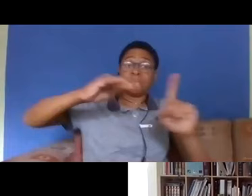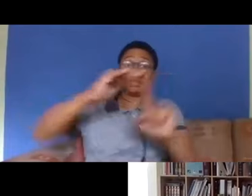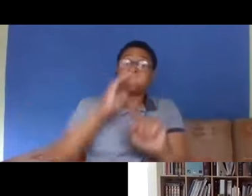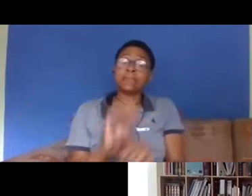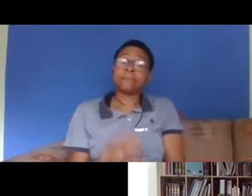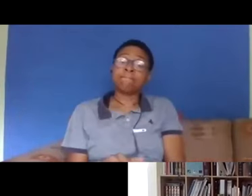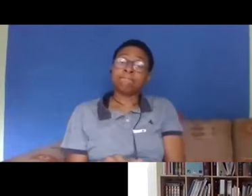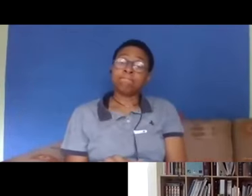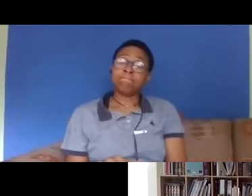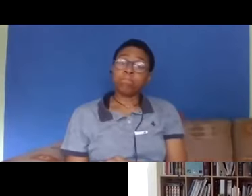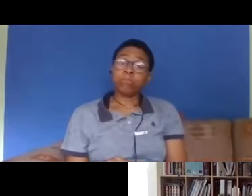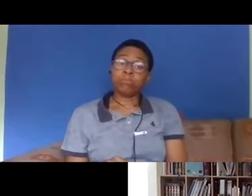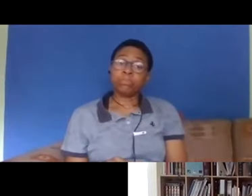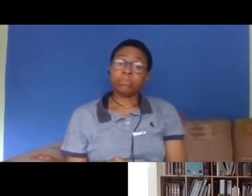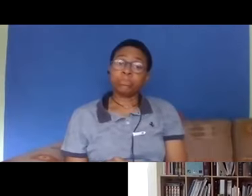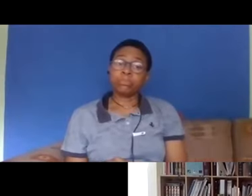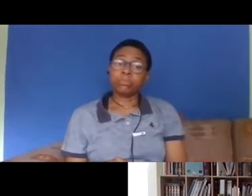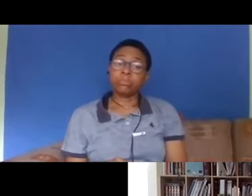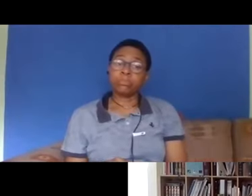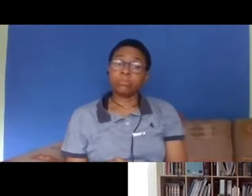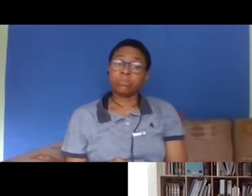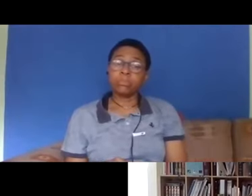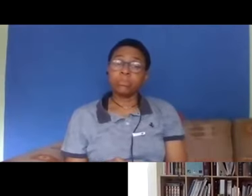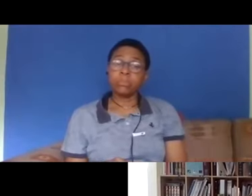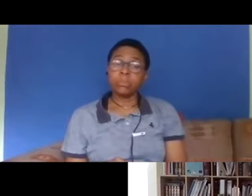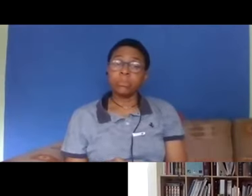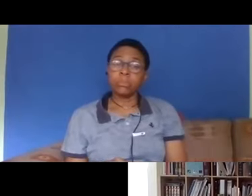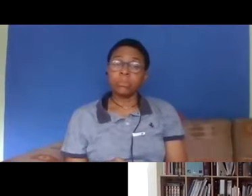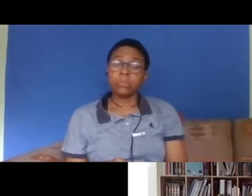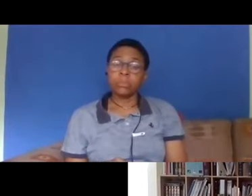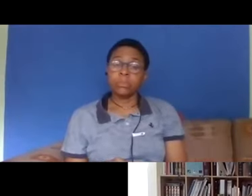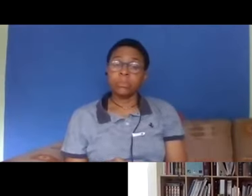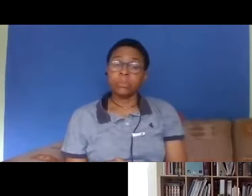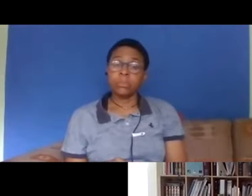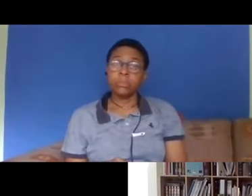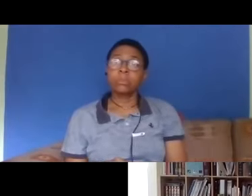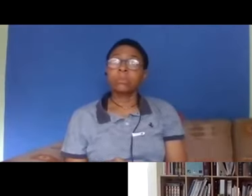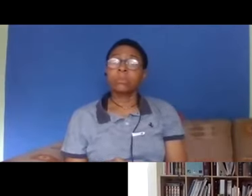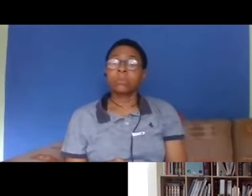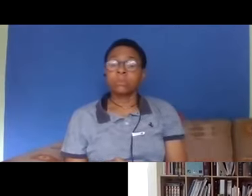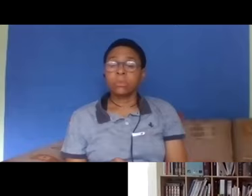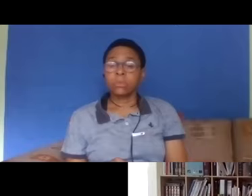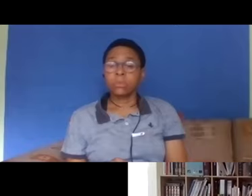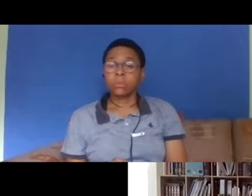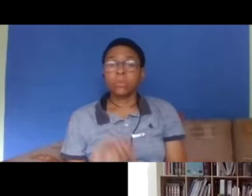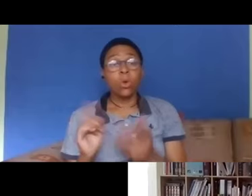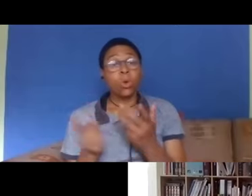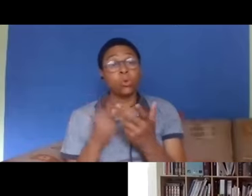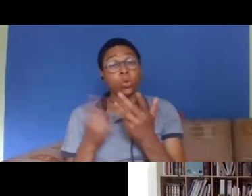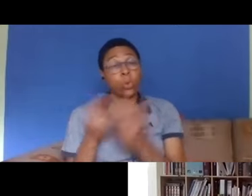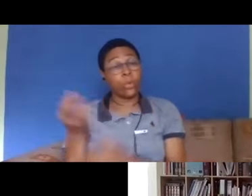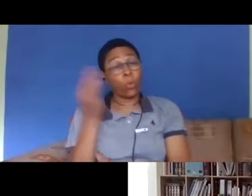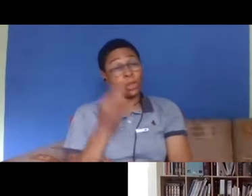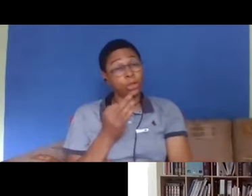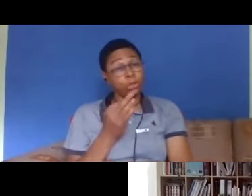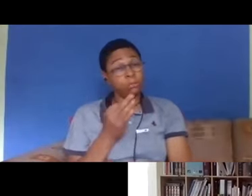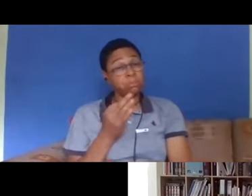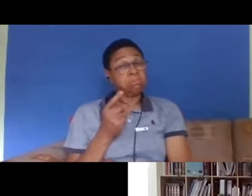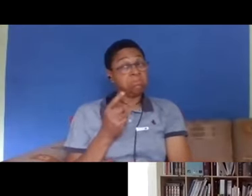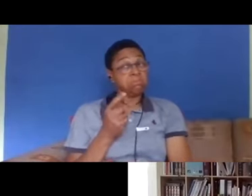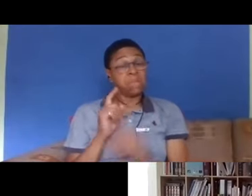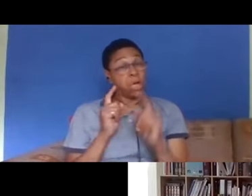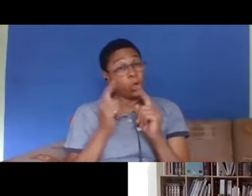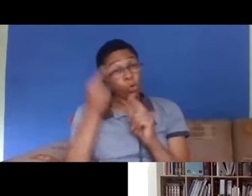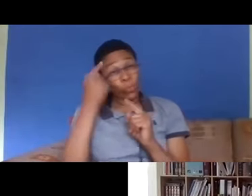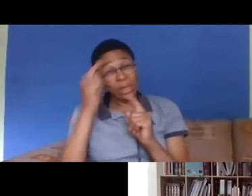Thanks, Matt. So there's a question about whether for a teacher it might be better to wear a visor or a face